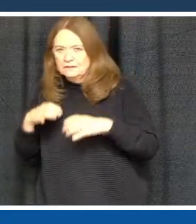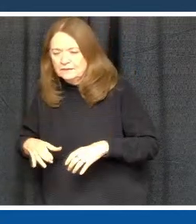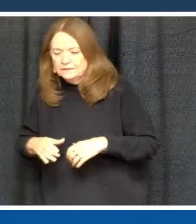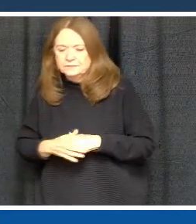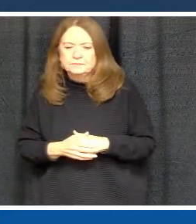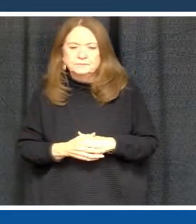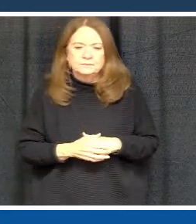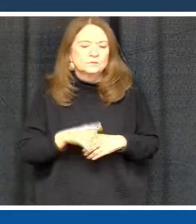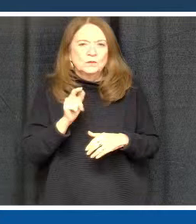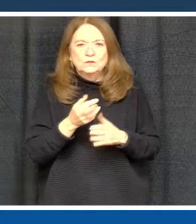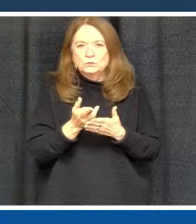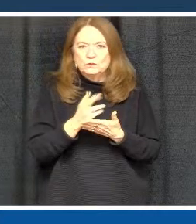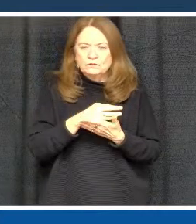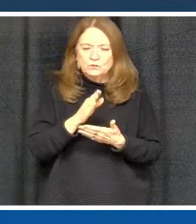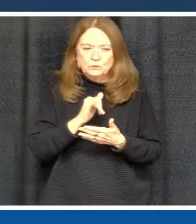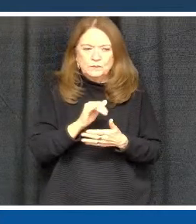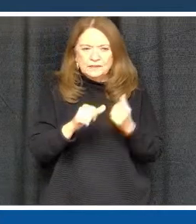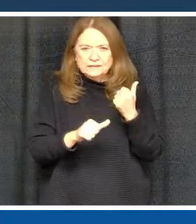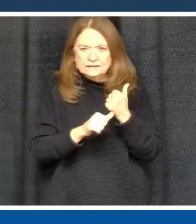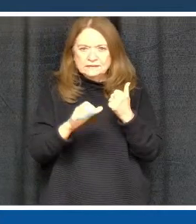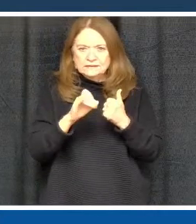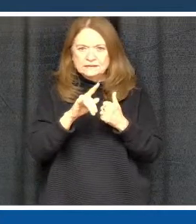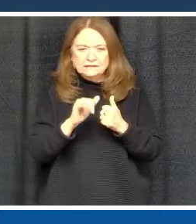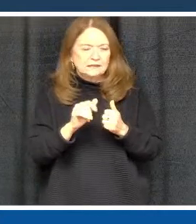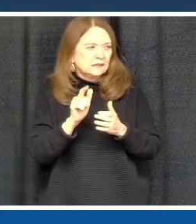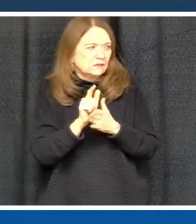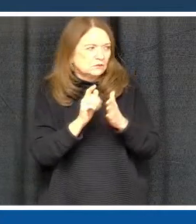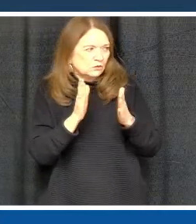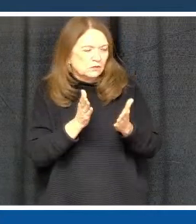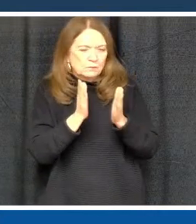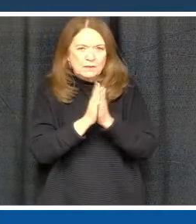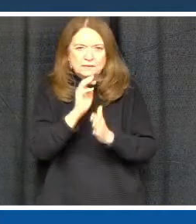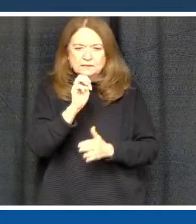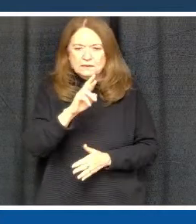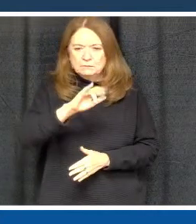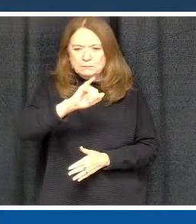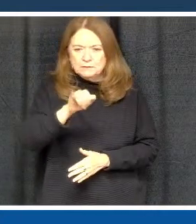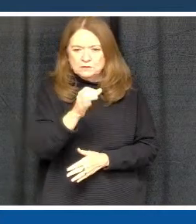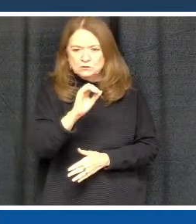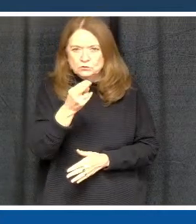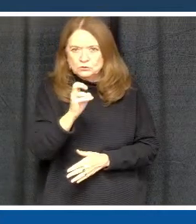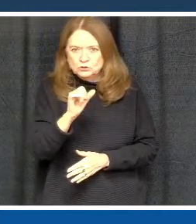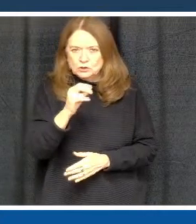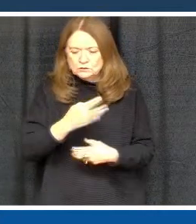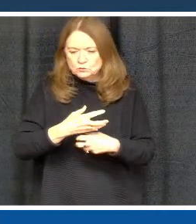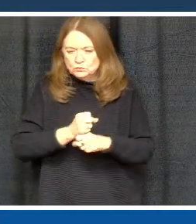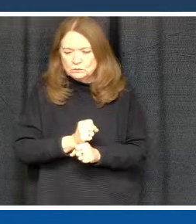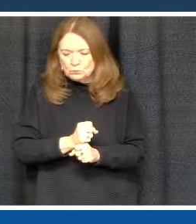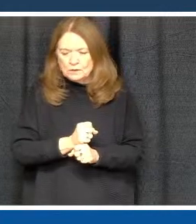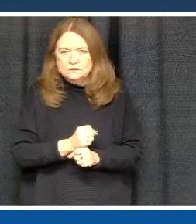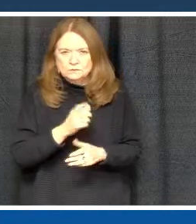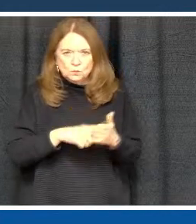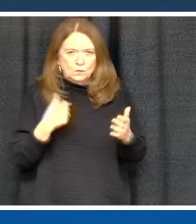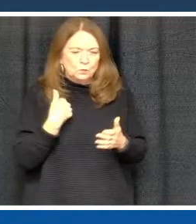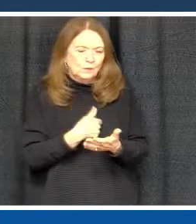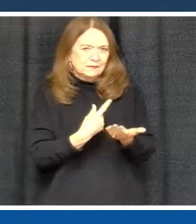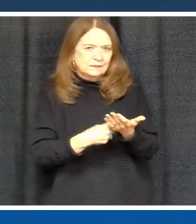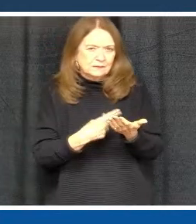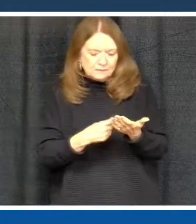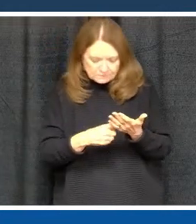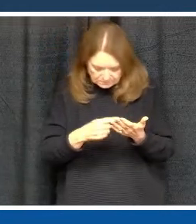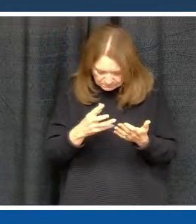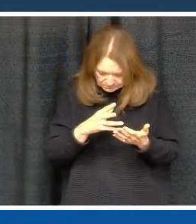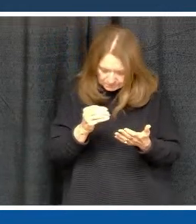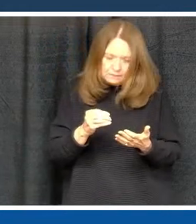Attorney. So I will ask Mr. Johnston to please just kind of summarize for us what we discussed and